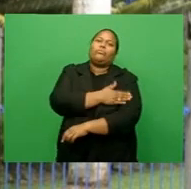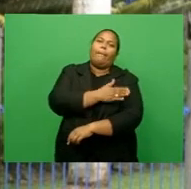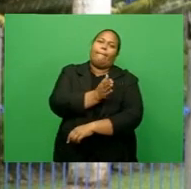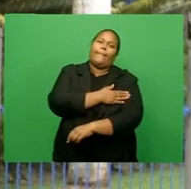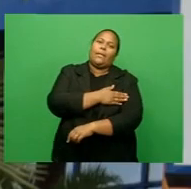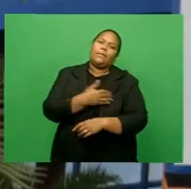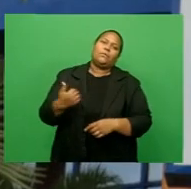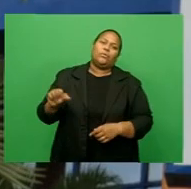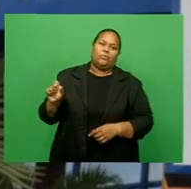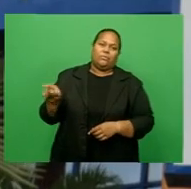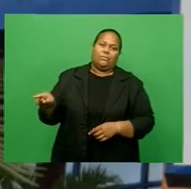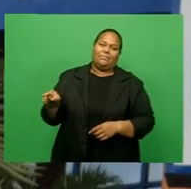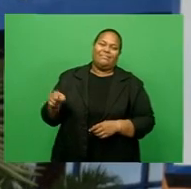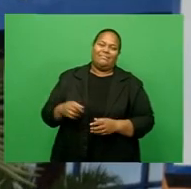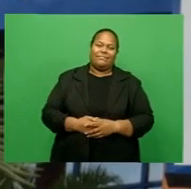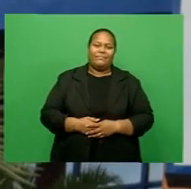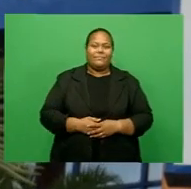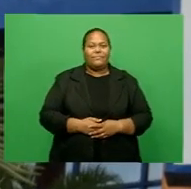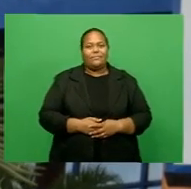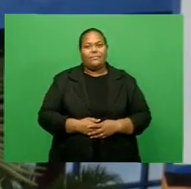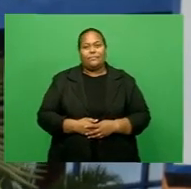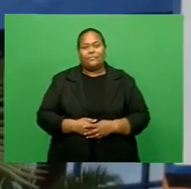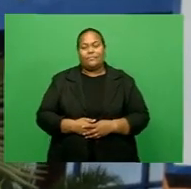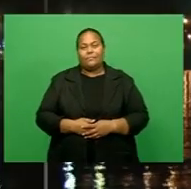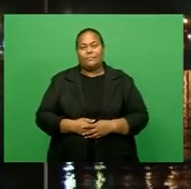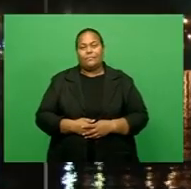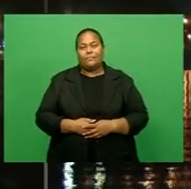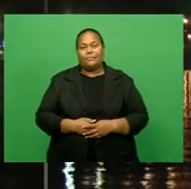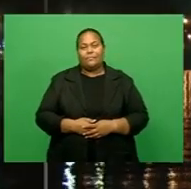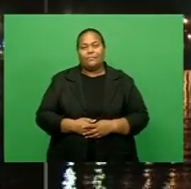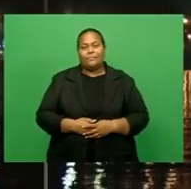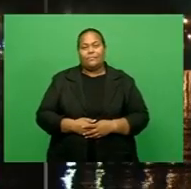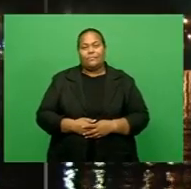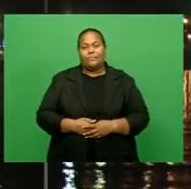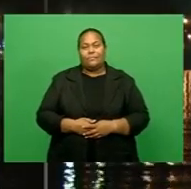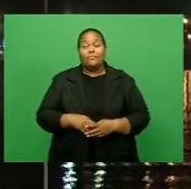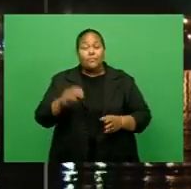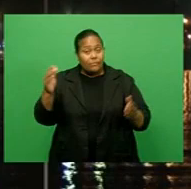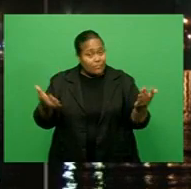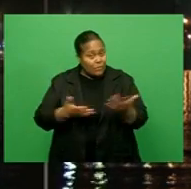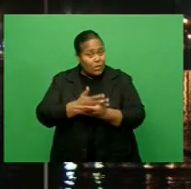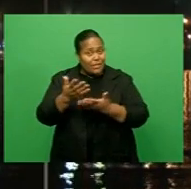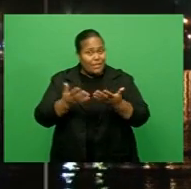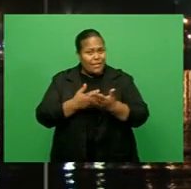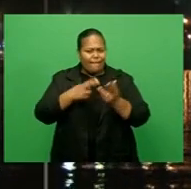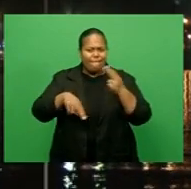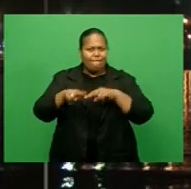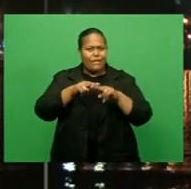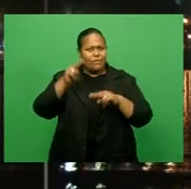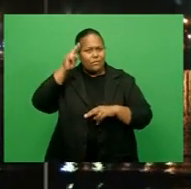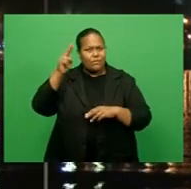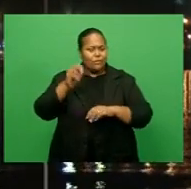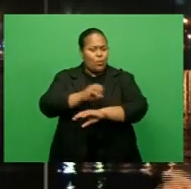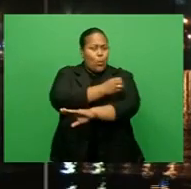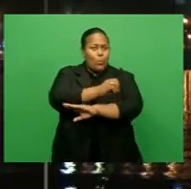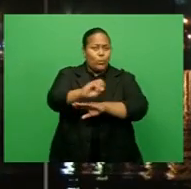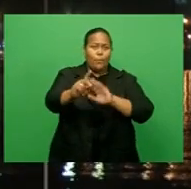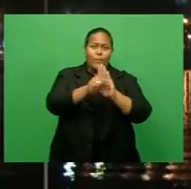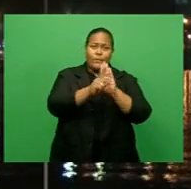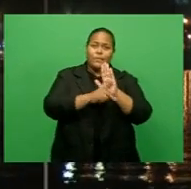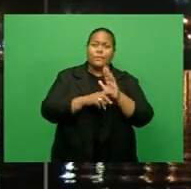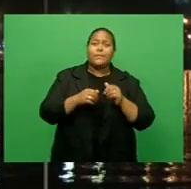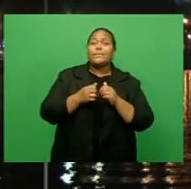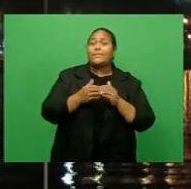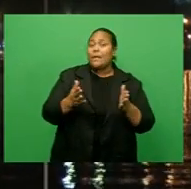use them. Kritika Kumar, FBC News. Consultations on Fiji's national ocean policy have begun, with advice